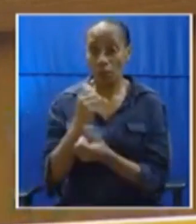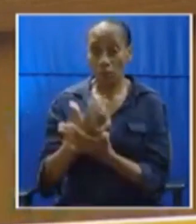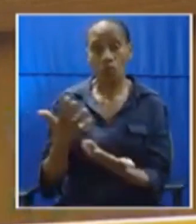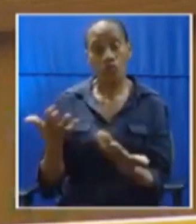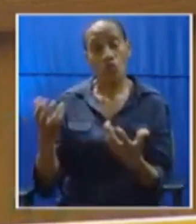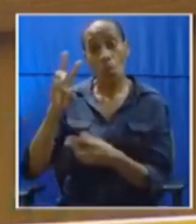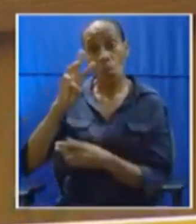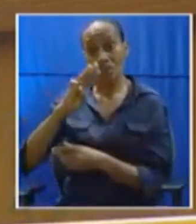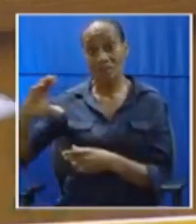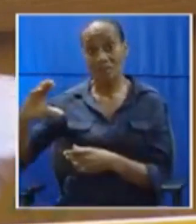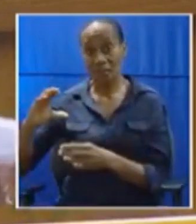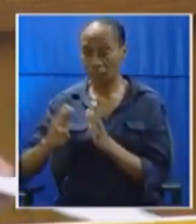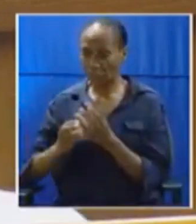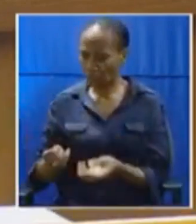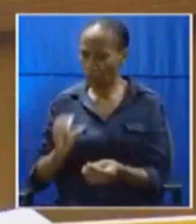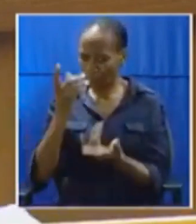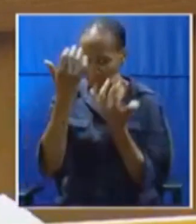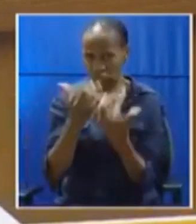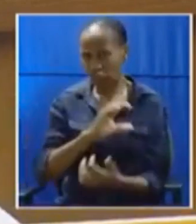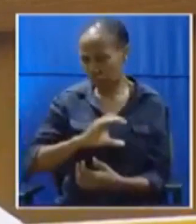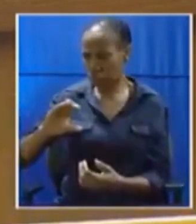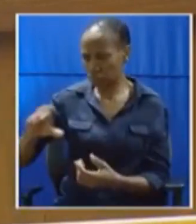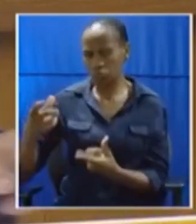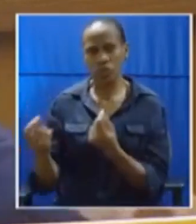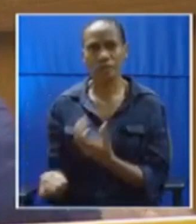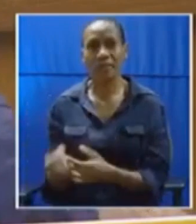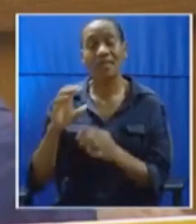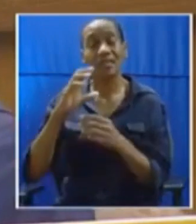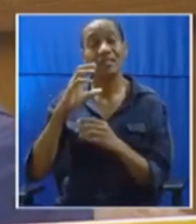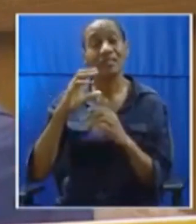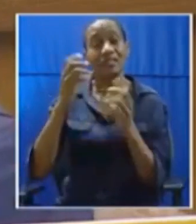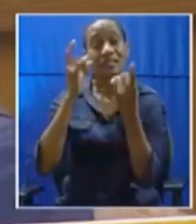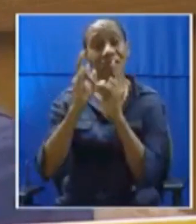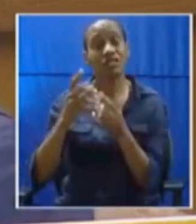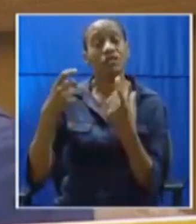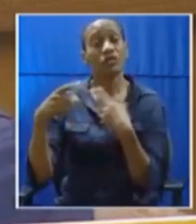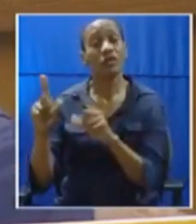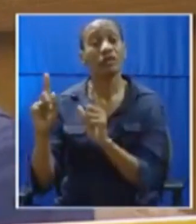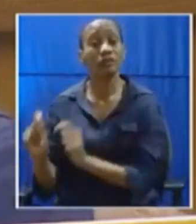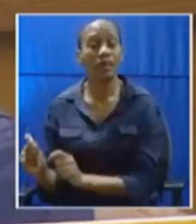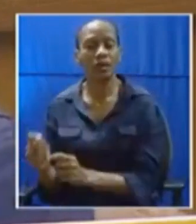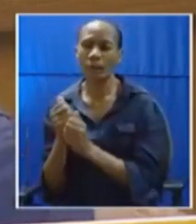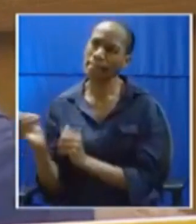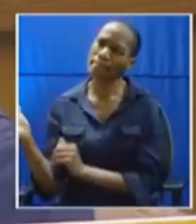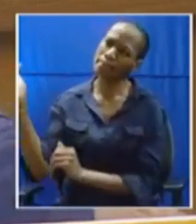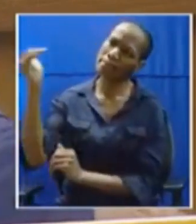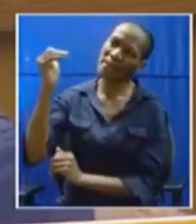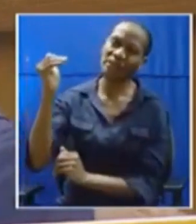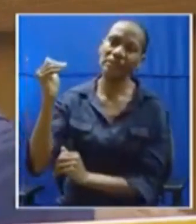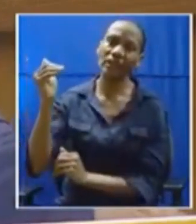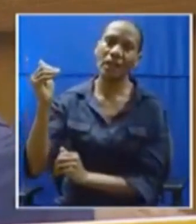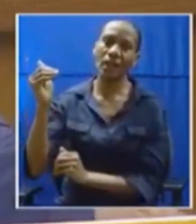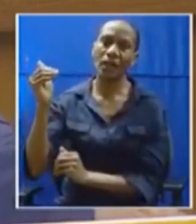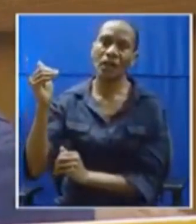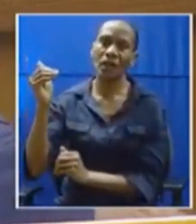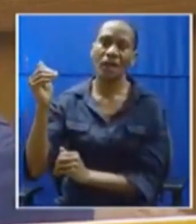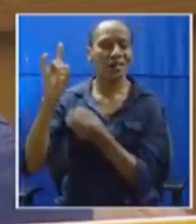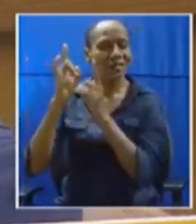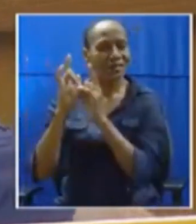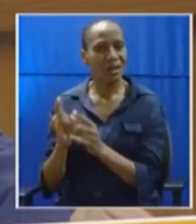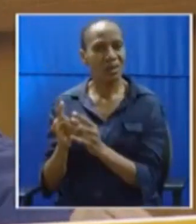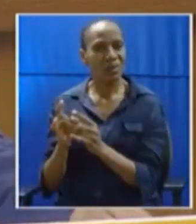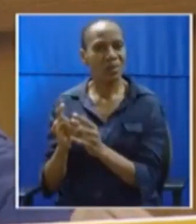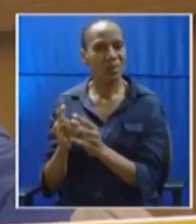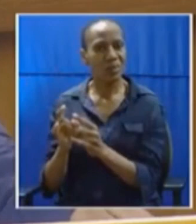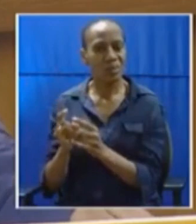Western Cape. The city of Cape Town was recognized as the top opportunity city in Africa, with its business